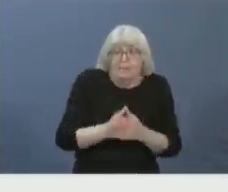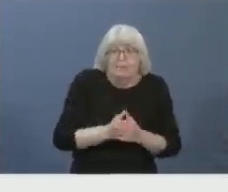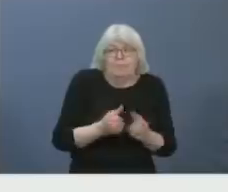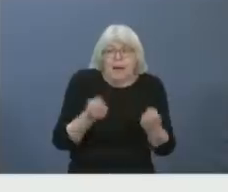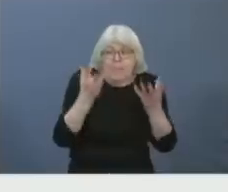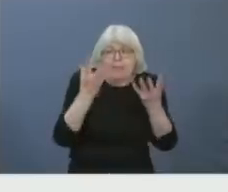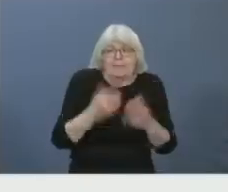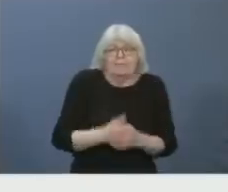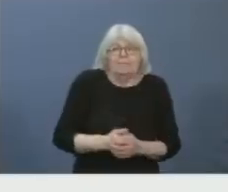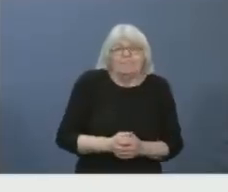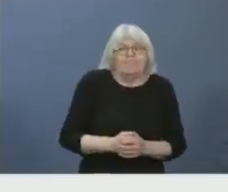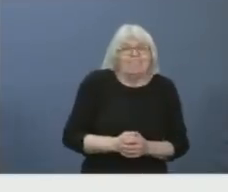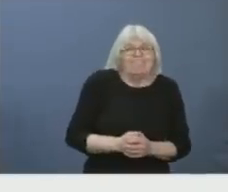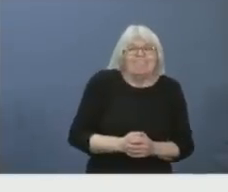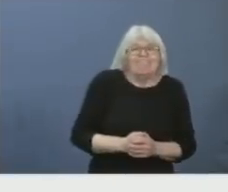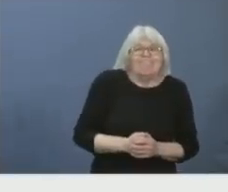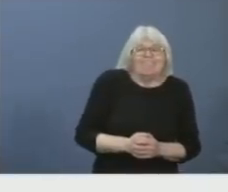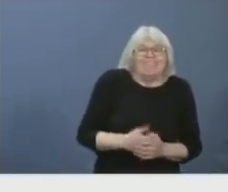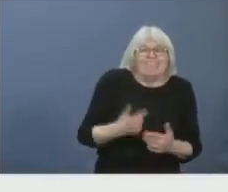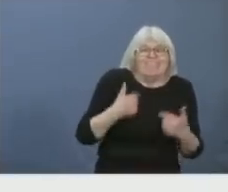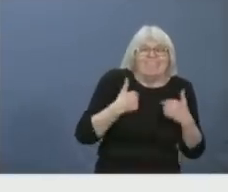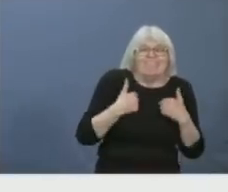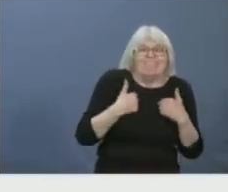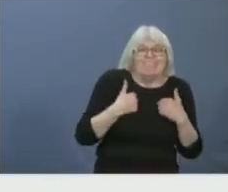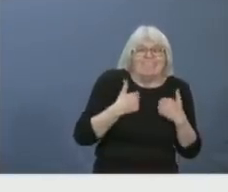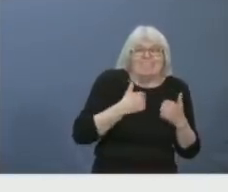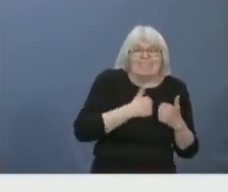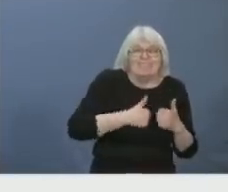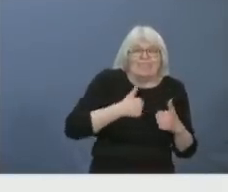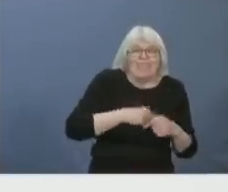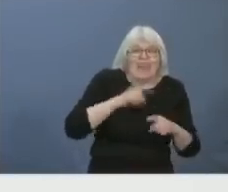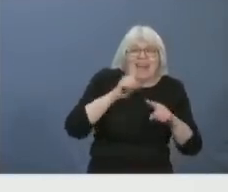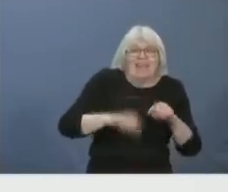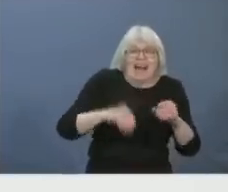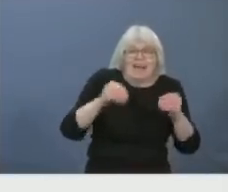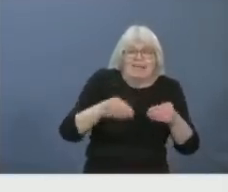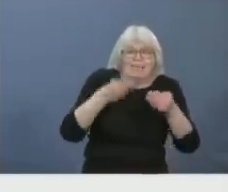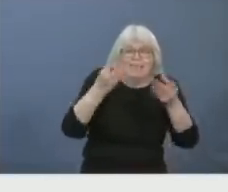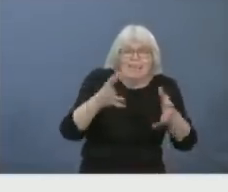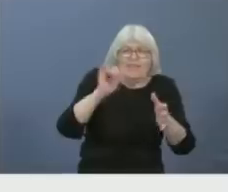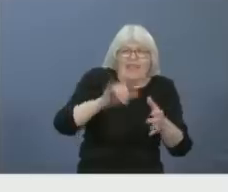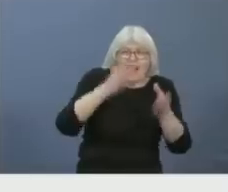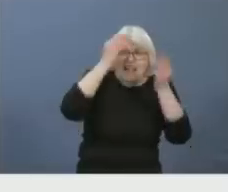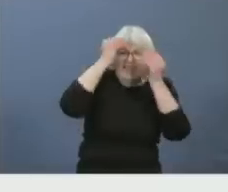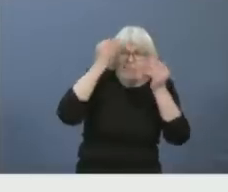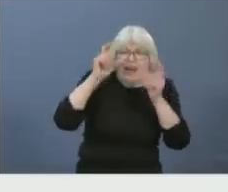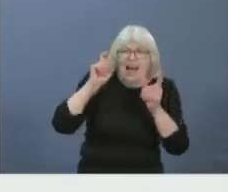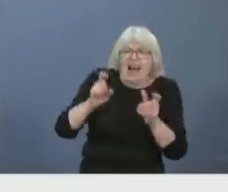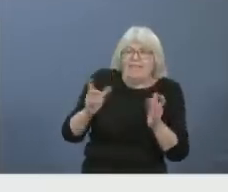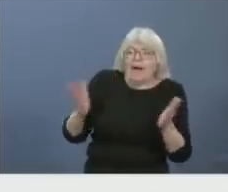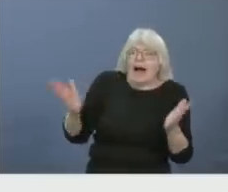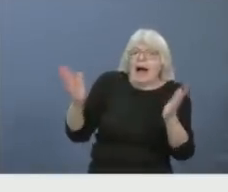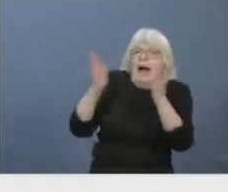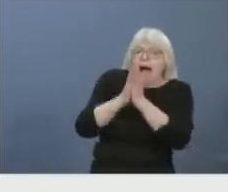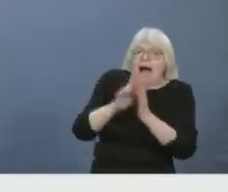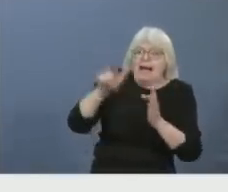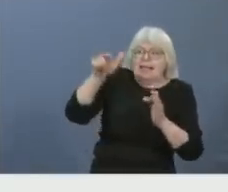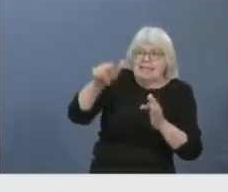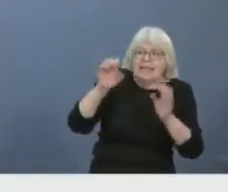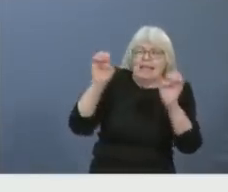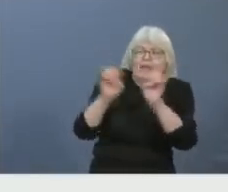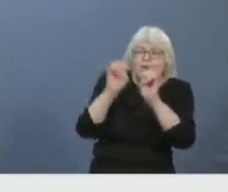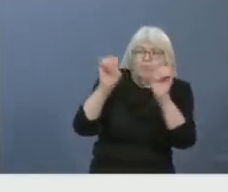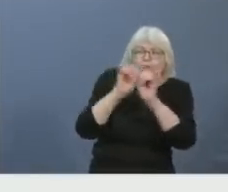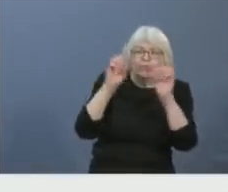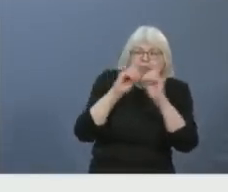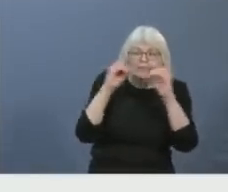Unfortunately, I'm not in a position to be able to comment or provide that information. I would have to defer to our emergency partners for that one.